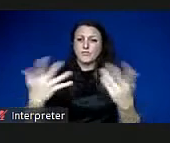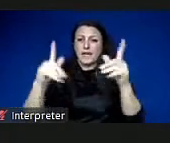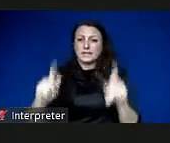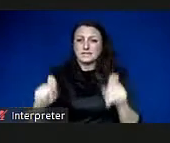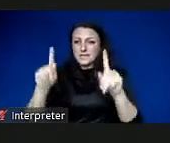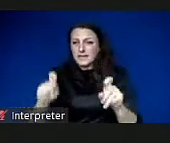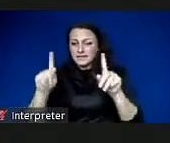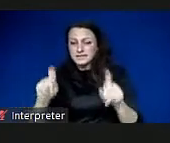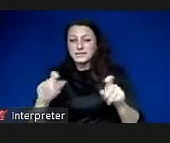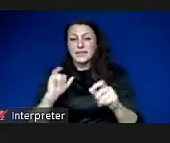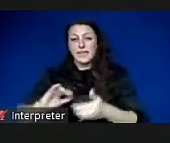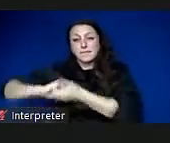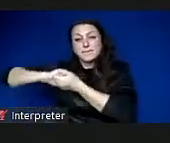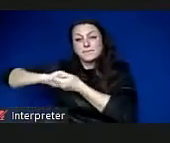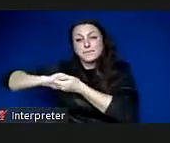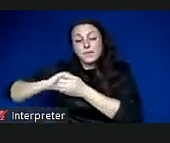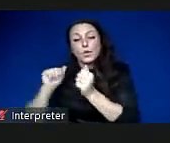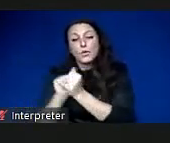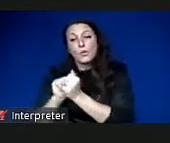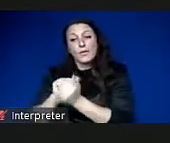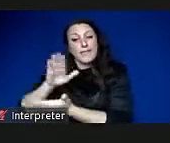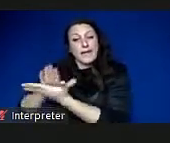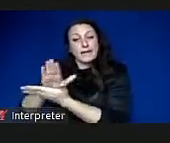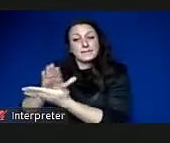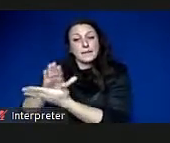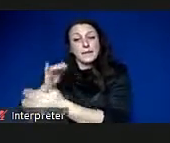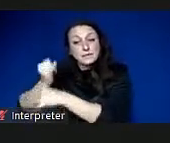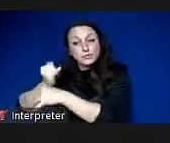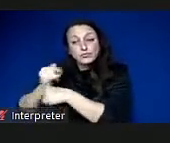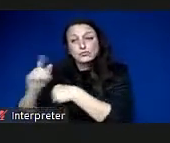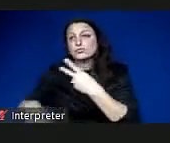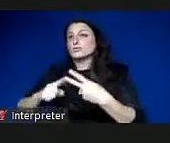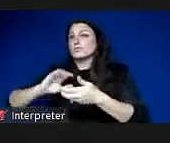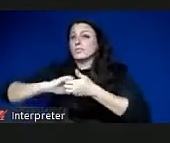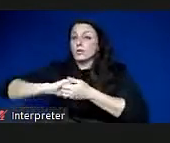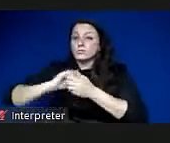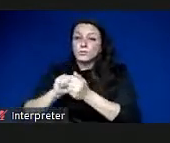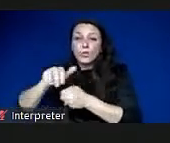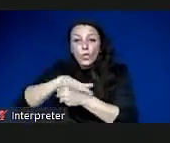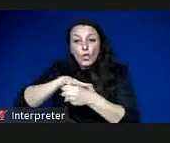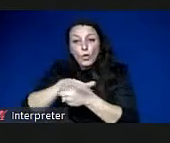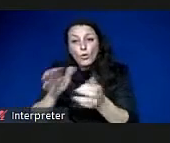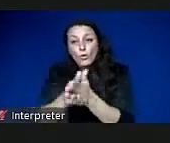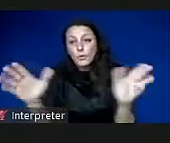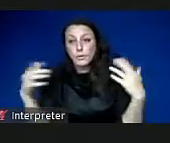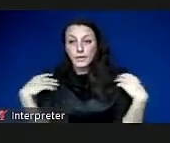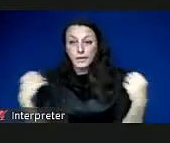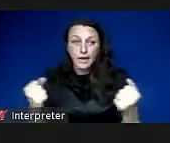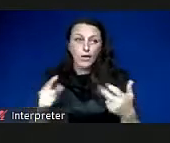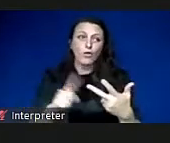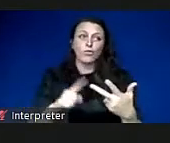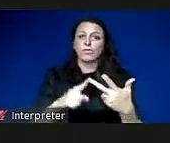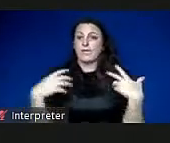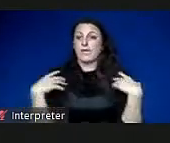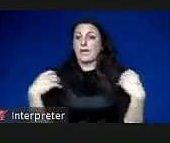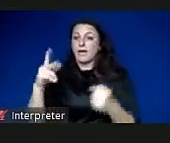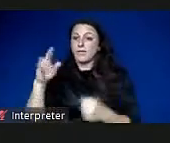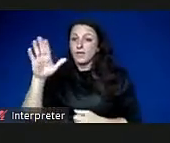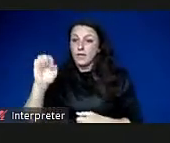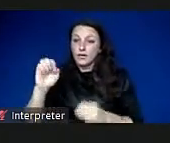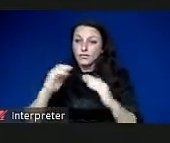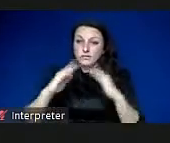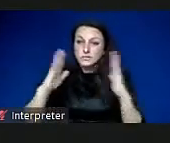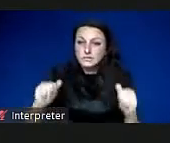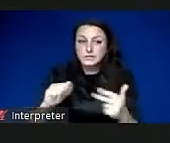partnership with our academic institutions. It has been in partnership with our local public health, our healthcare systems, and with